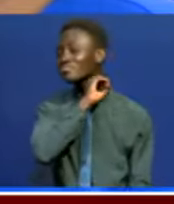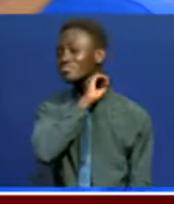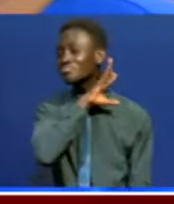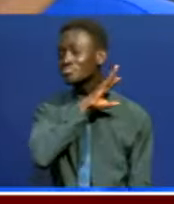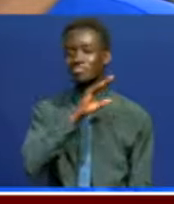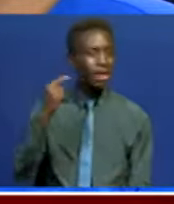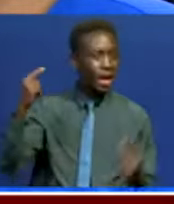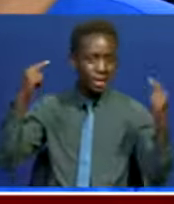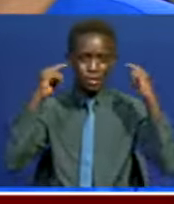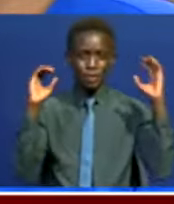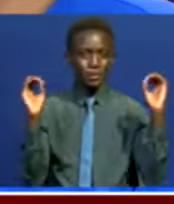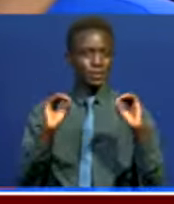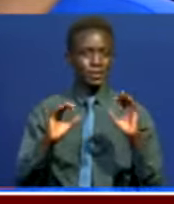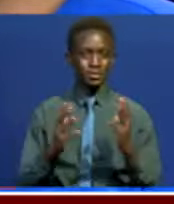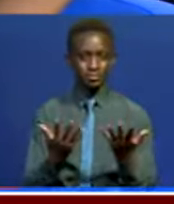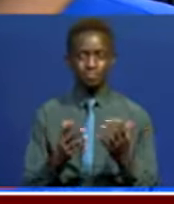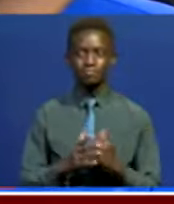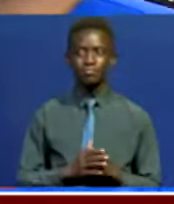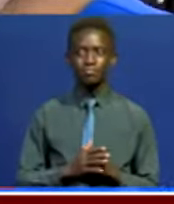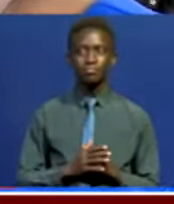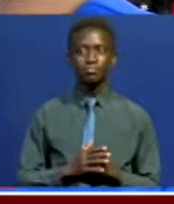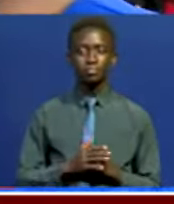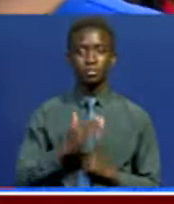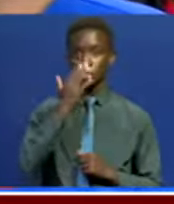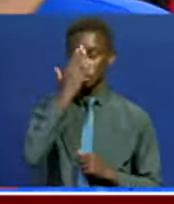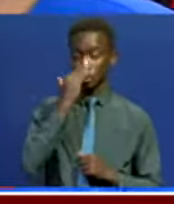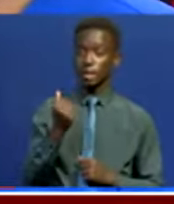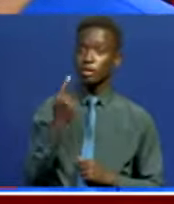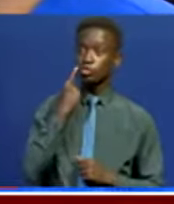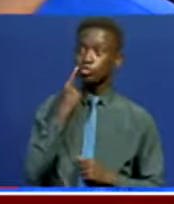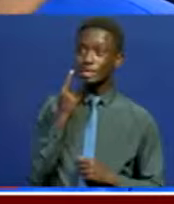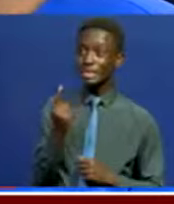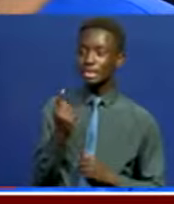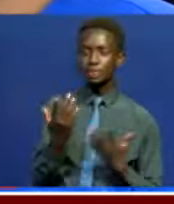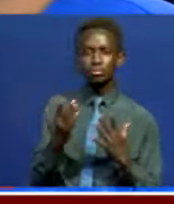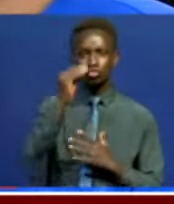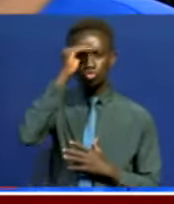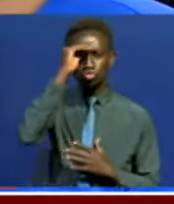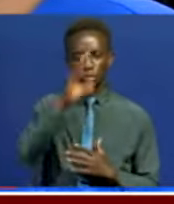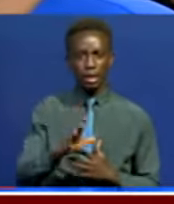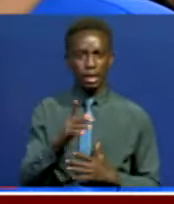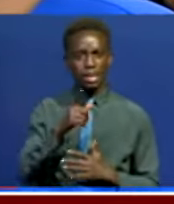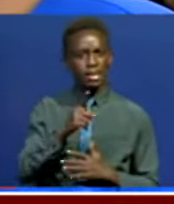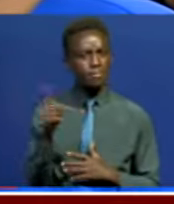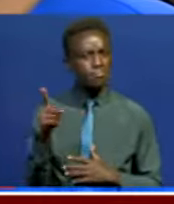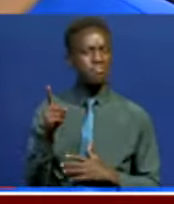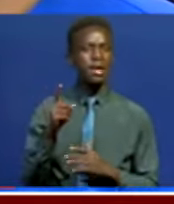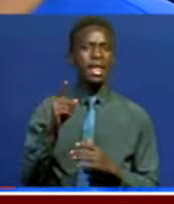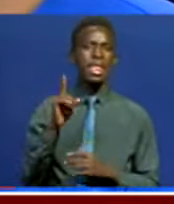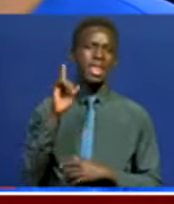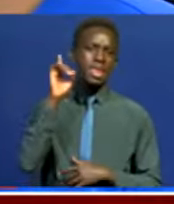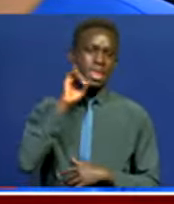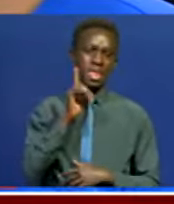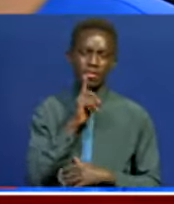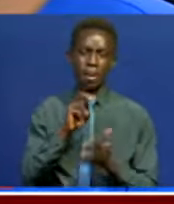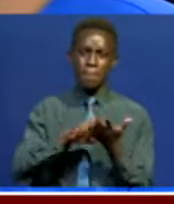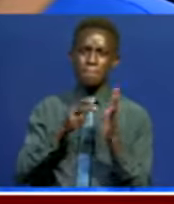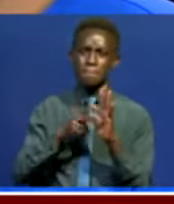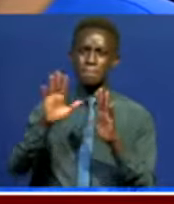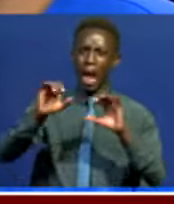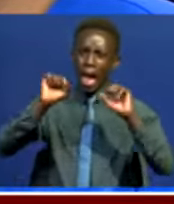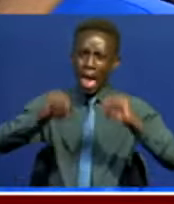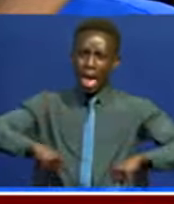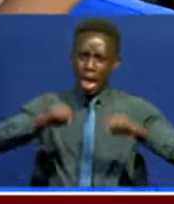see, our students are abled differently. They are actually hearing impaired, and we do